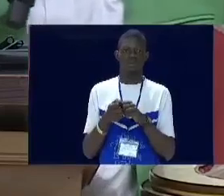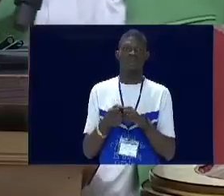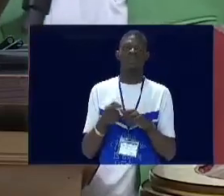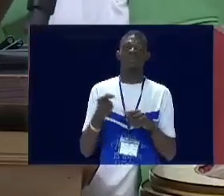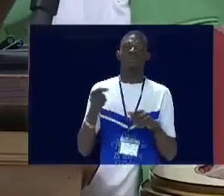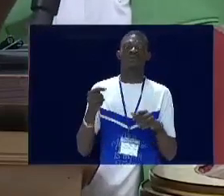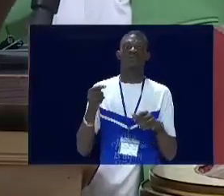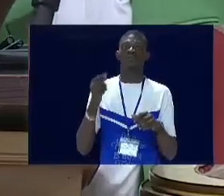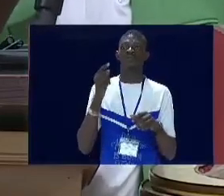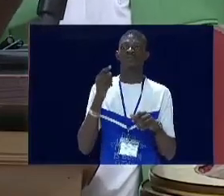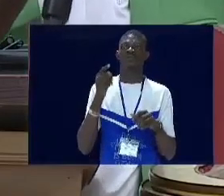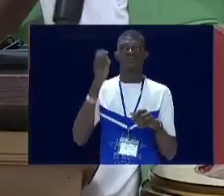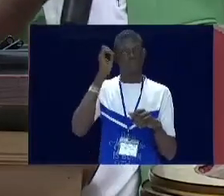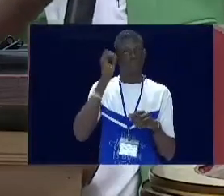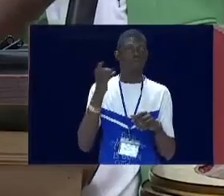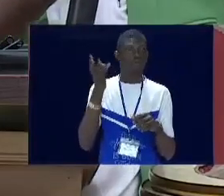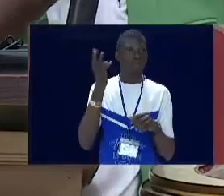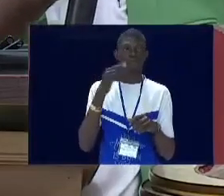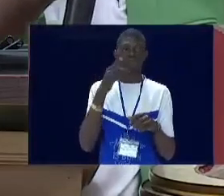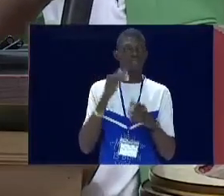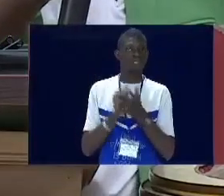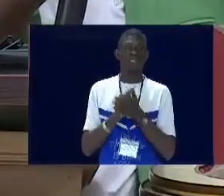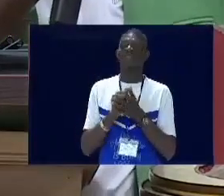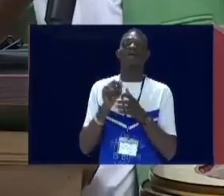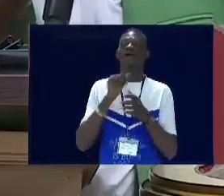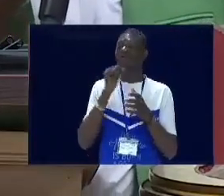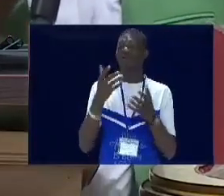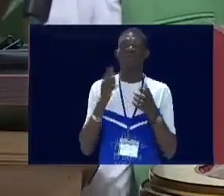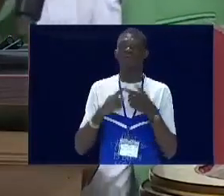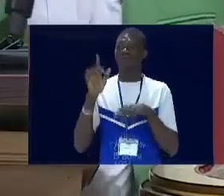wasn't going to touch, he was going to hold.